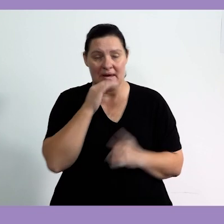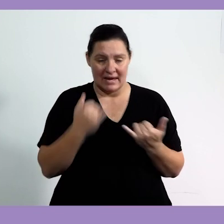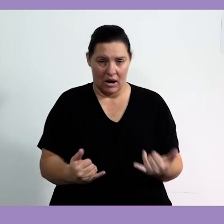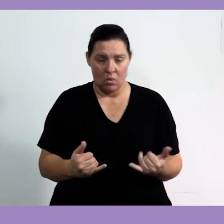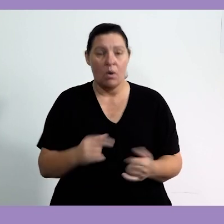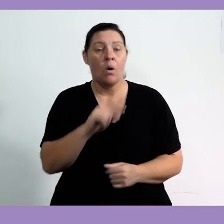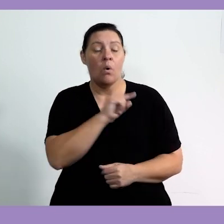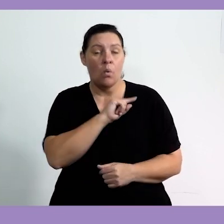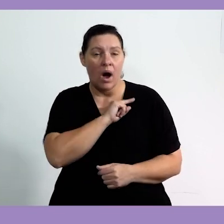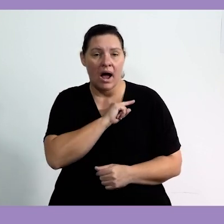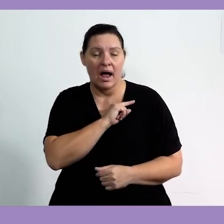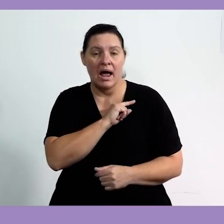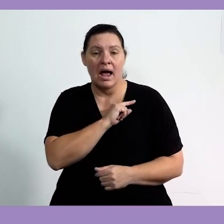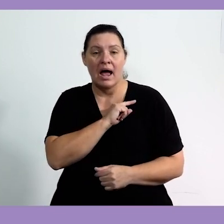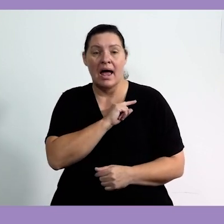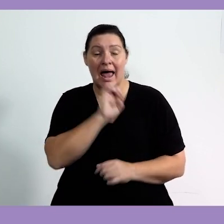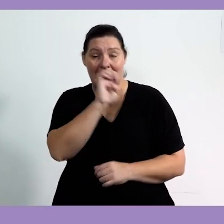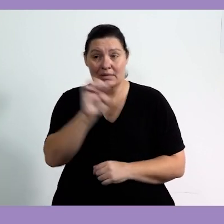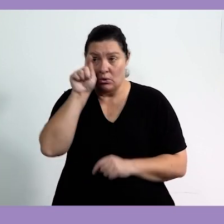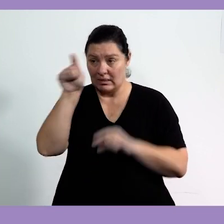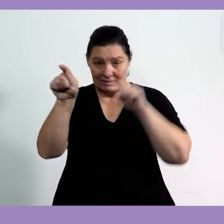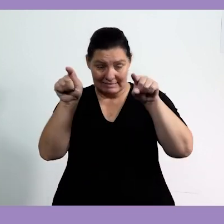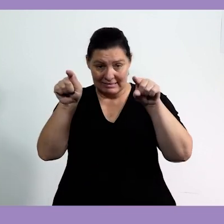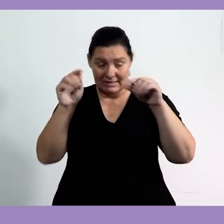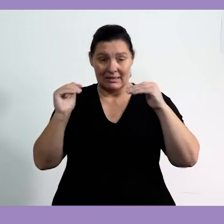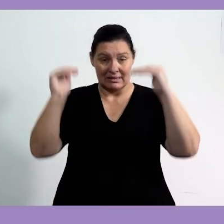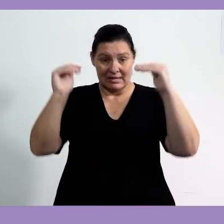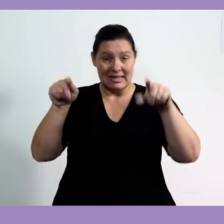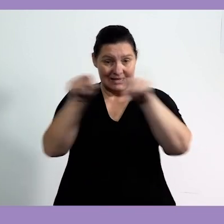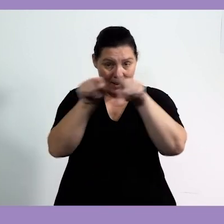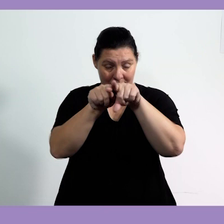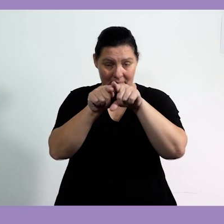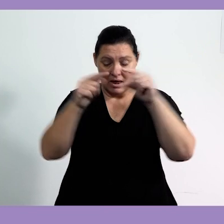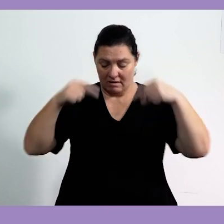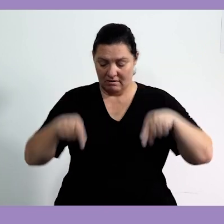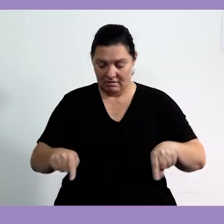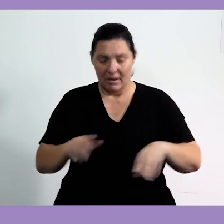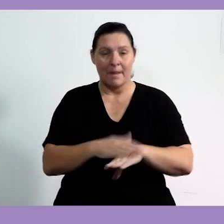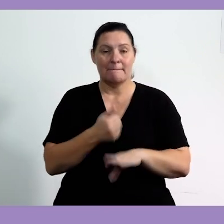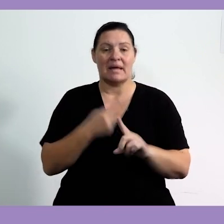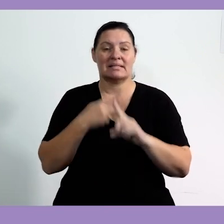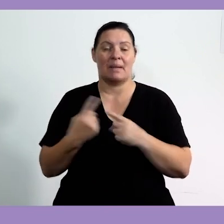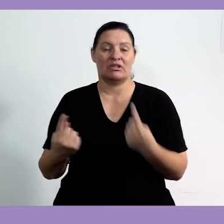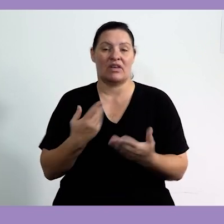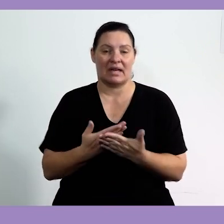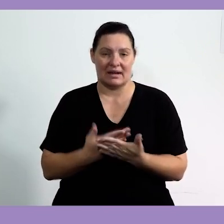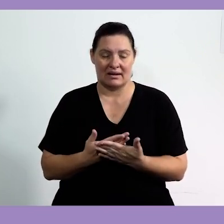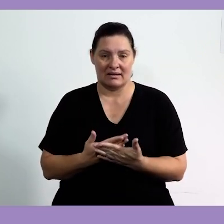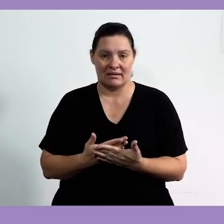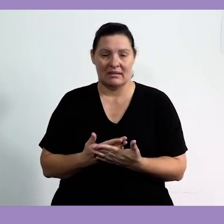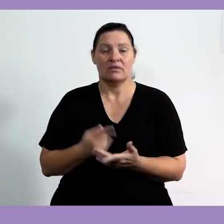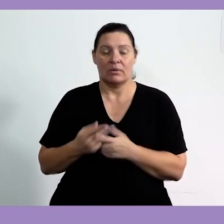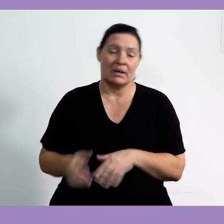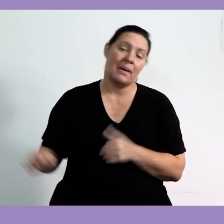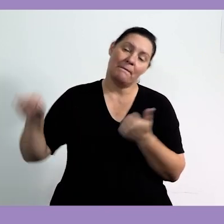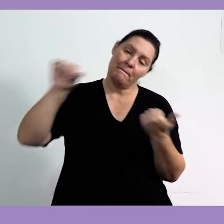that here, because the exponents are the same, that means we can multiply the bases. Now, if I multiply the